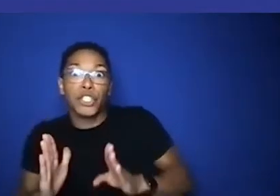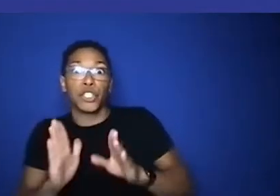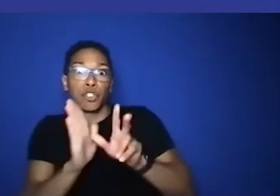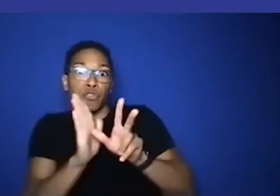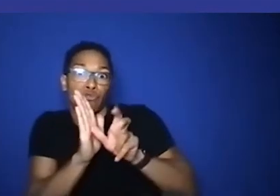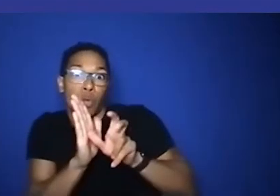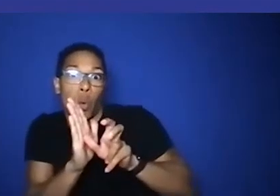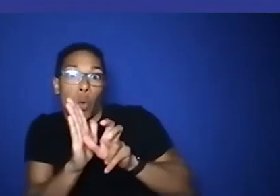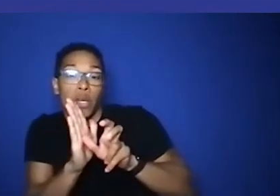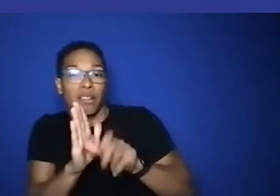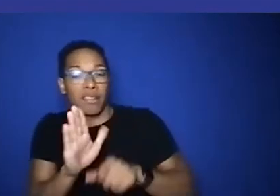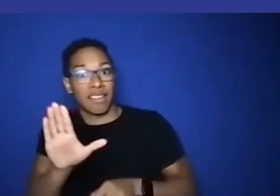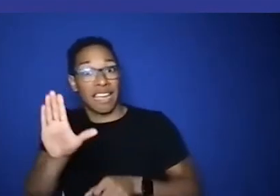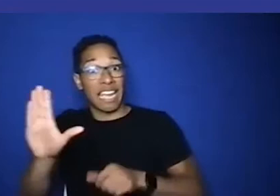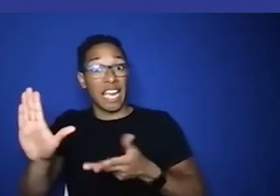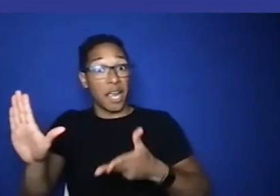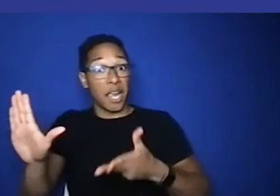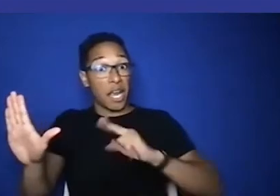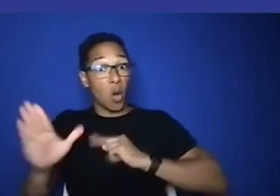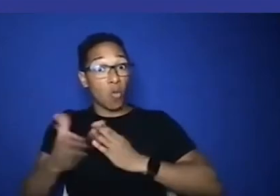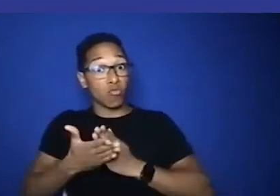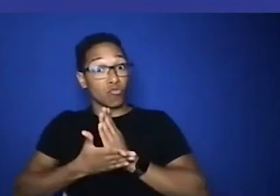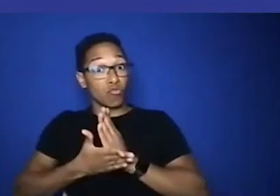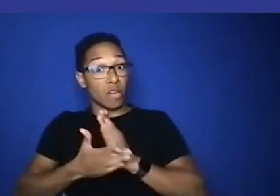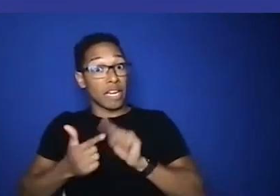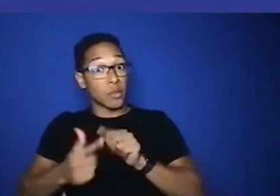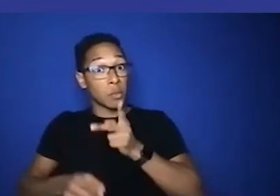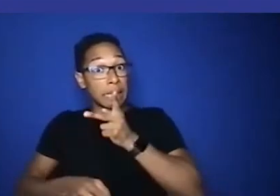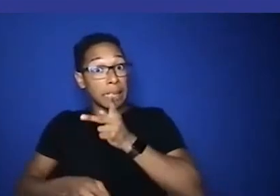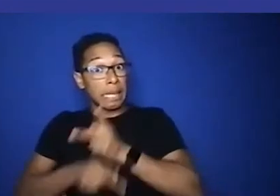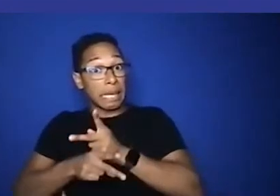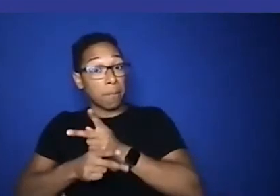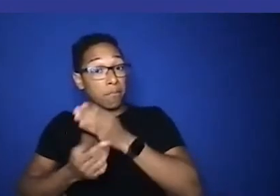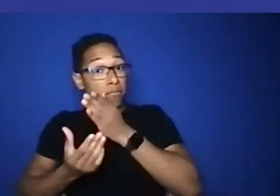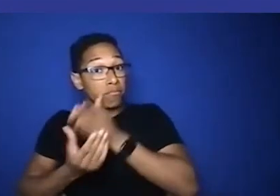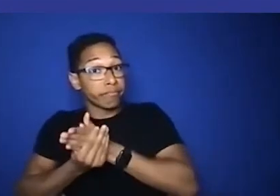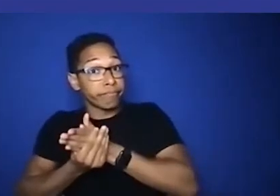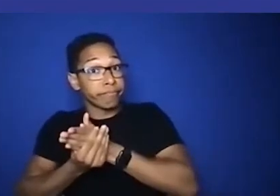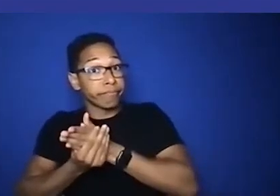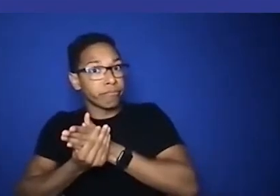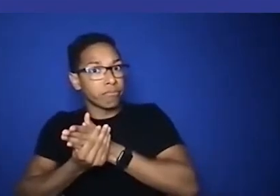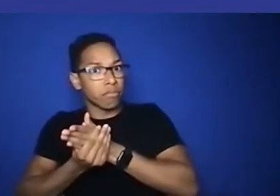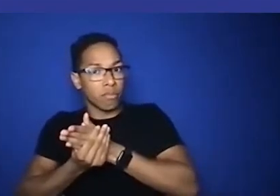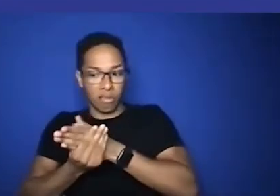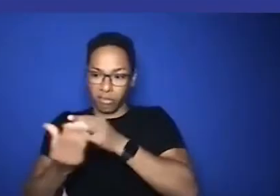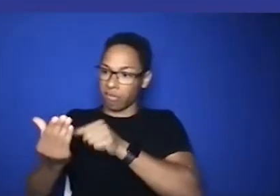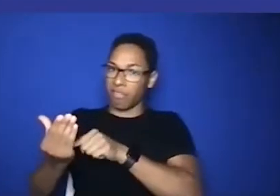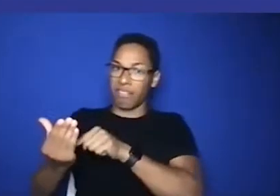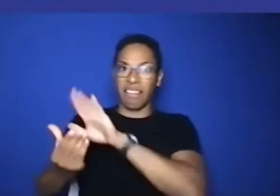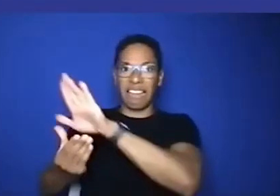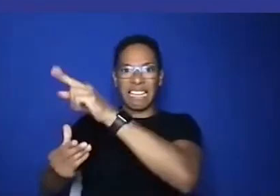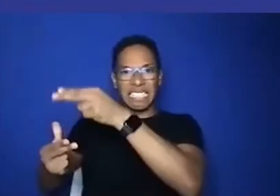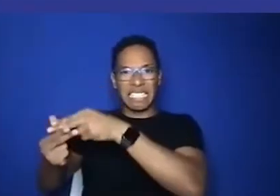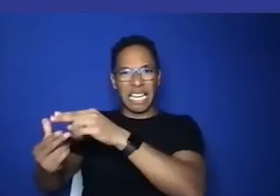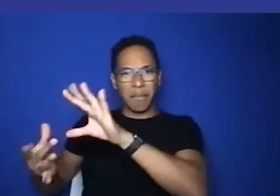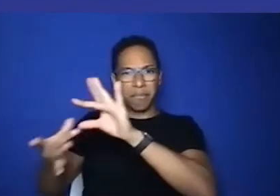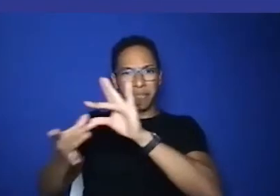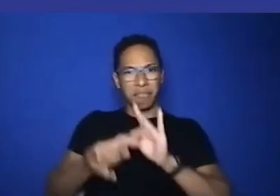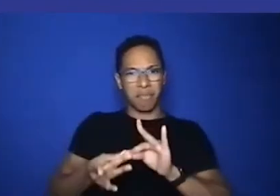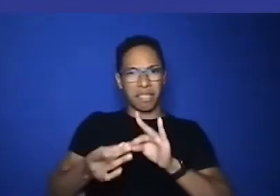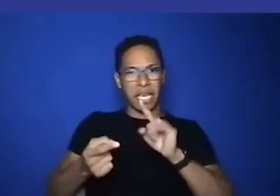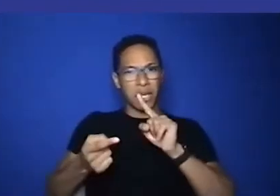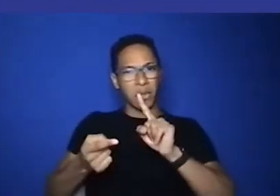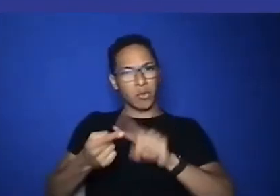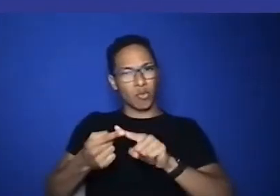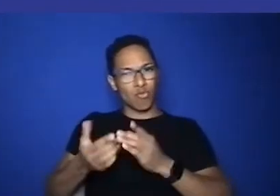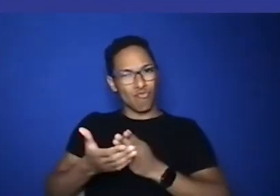of those recordings and becomes embedded in the catalogue forever as the rights